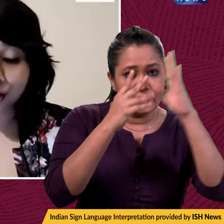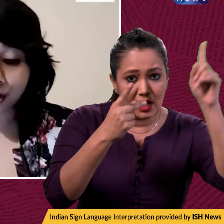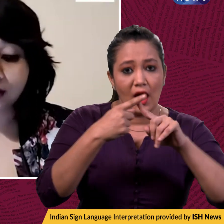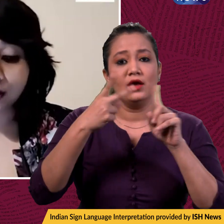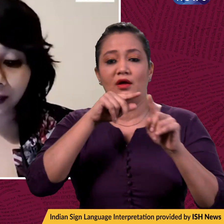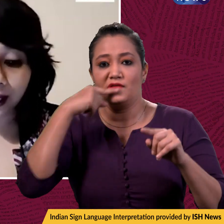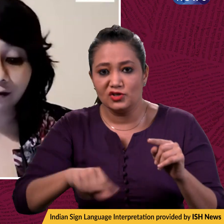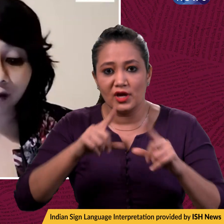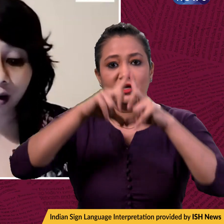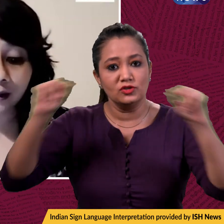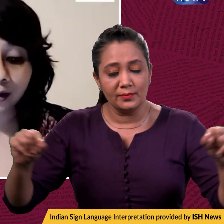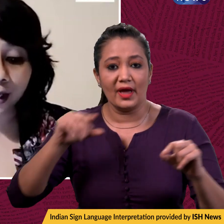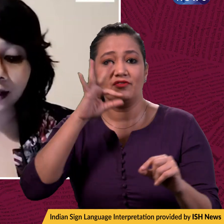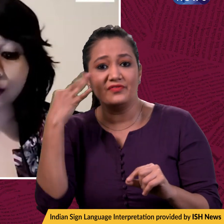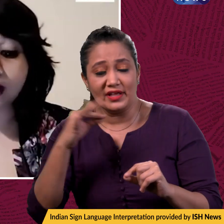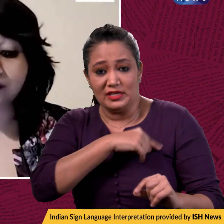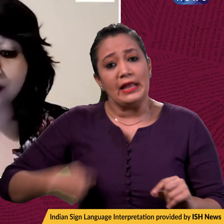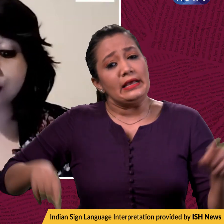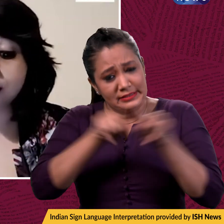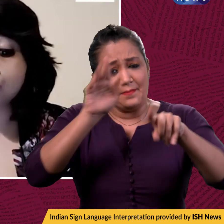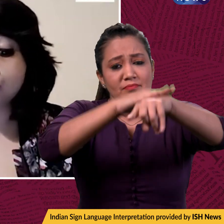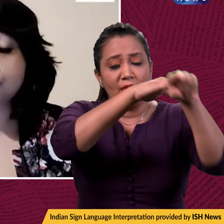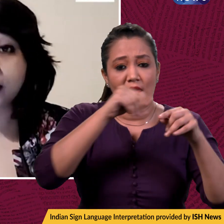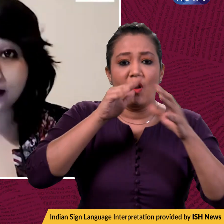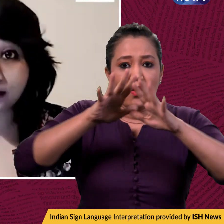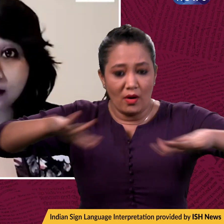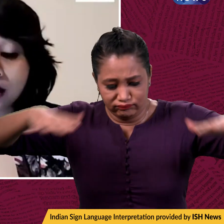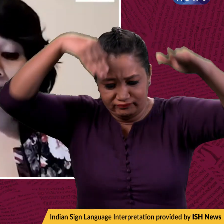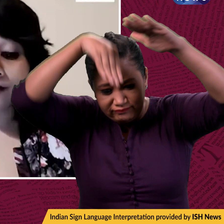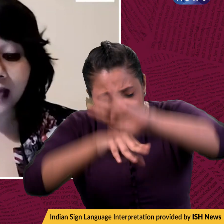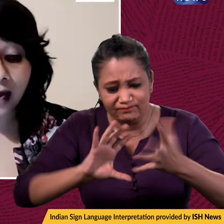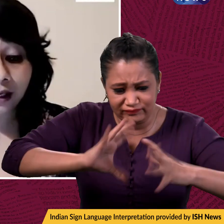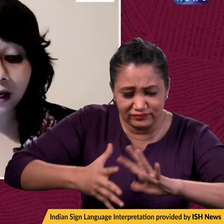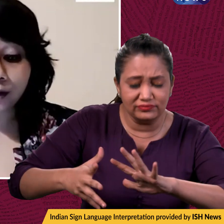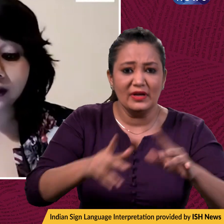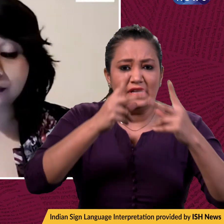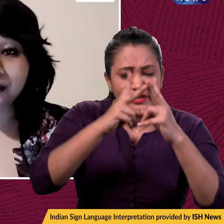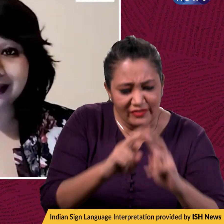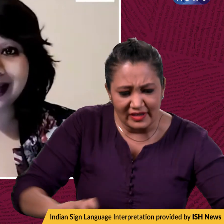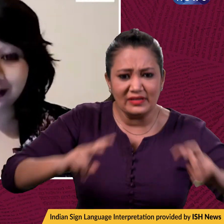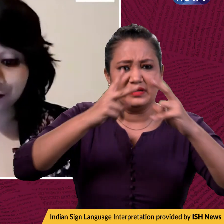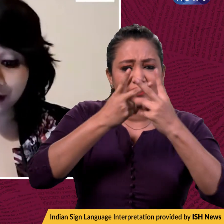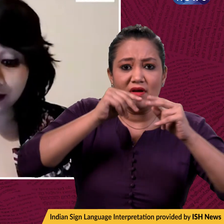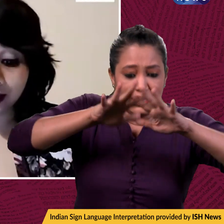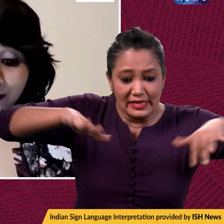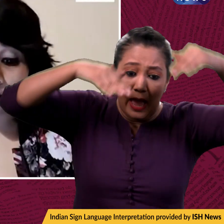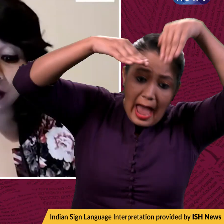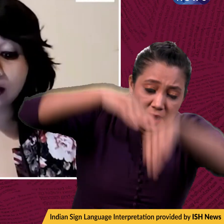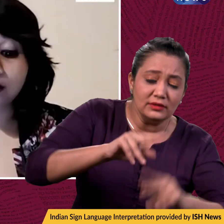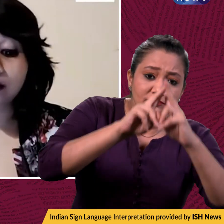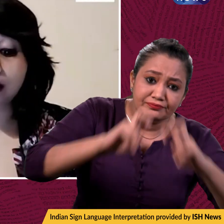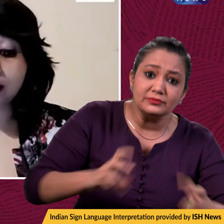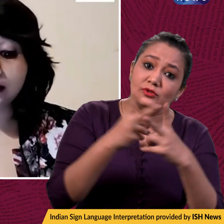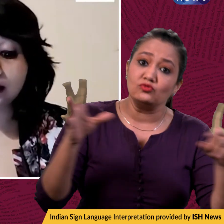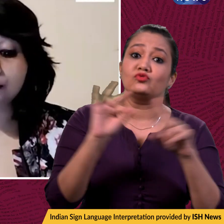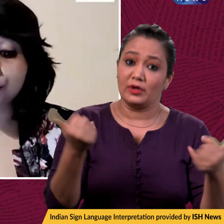USA, Russia, Japan, France, and China to have such underwater vehicles for carrying out subsea activities, end quote.